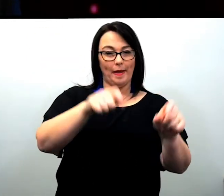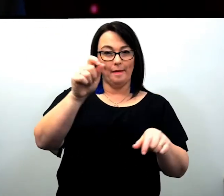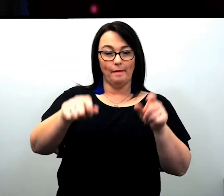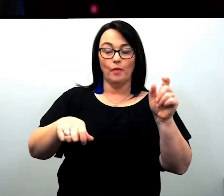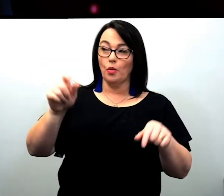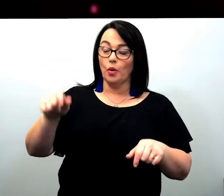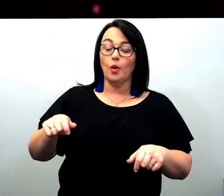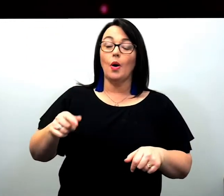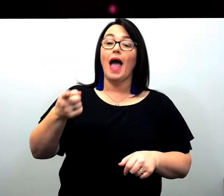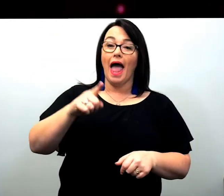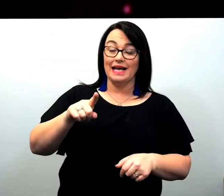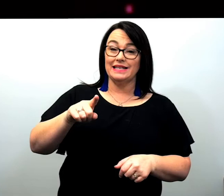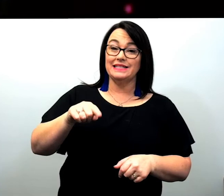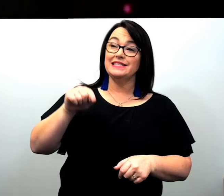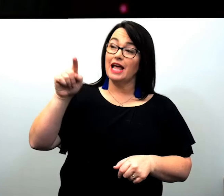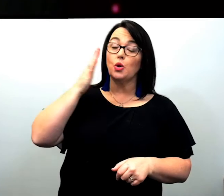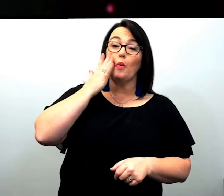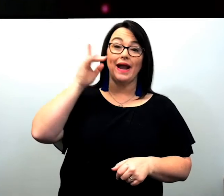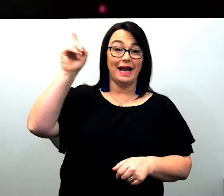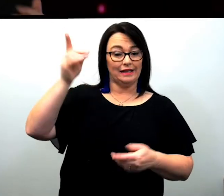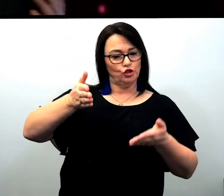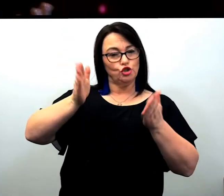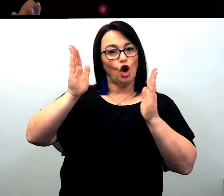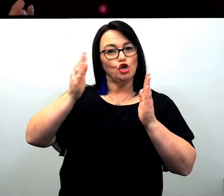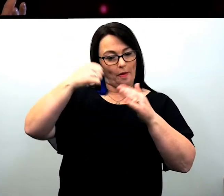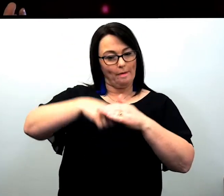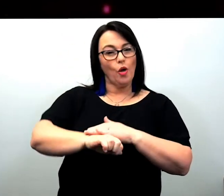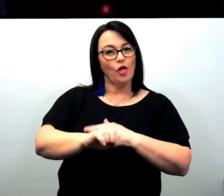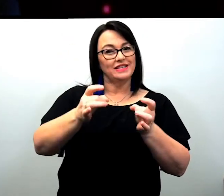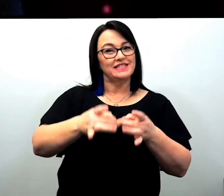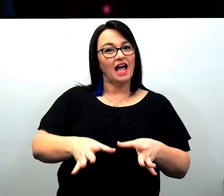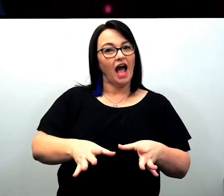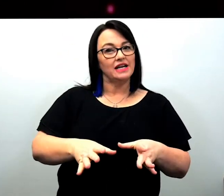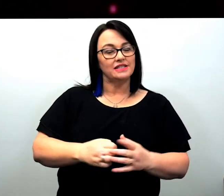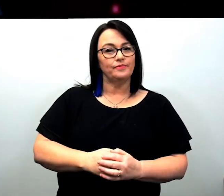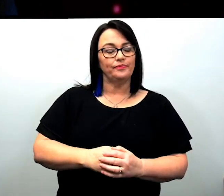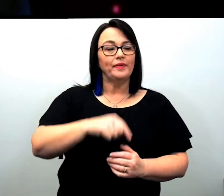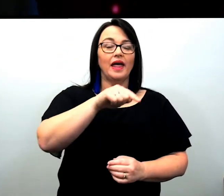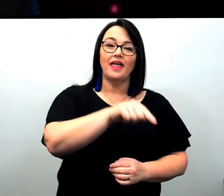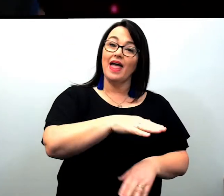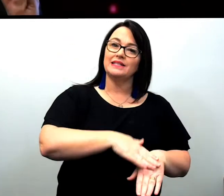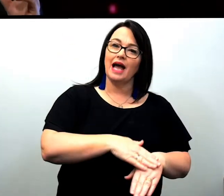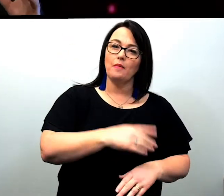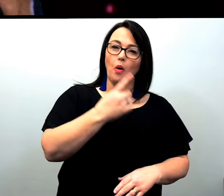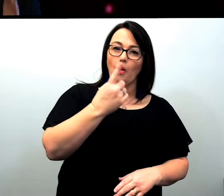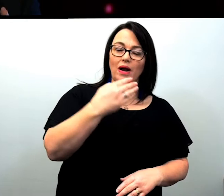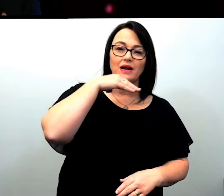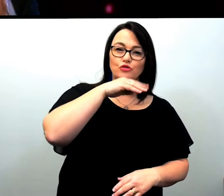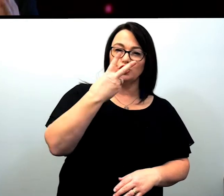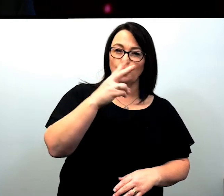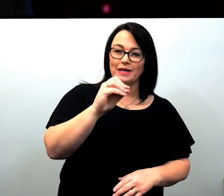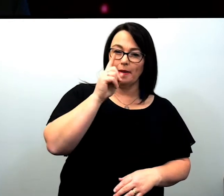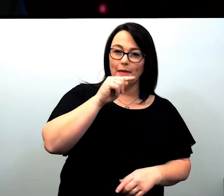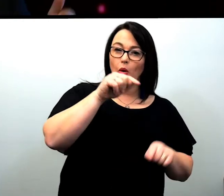church. In Acts chapter 2, we see that 120 were there, and really they were getting themselves ready